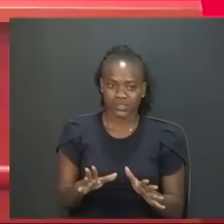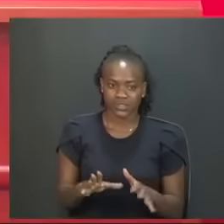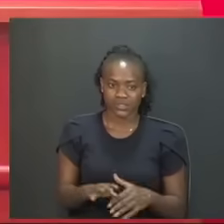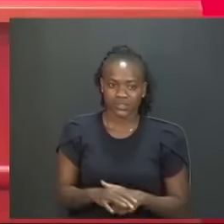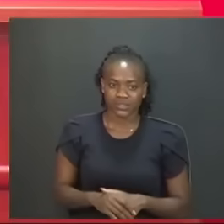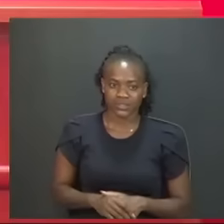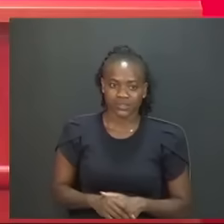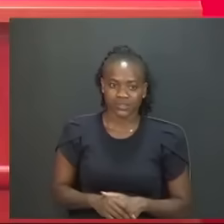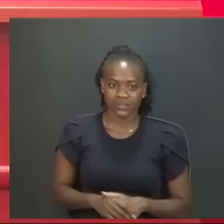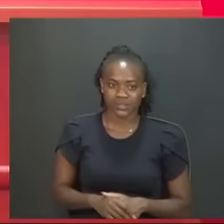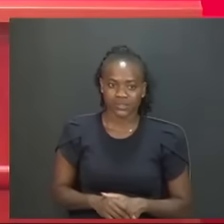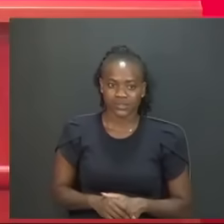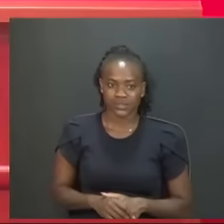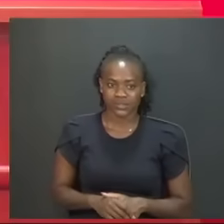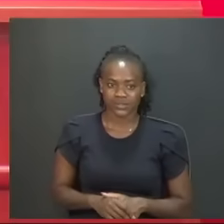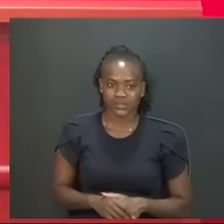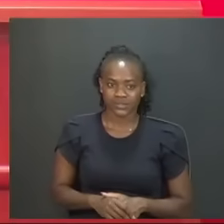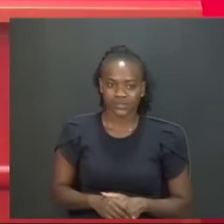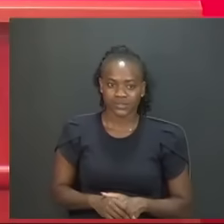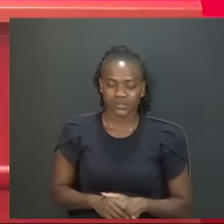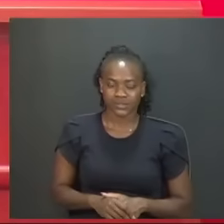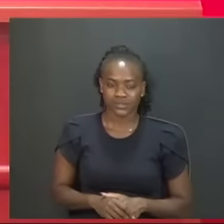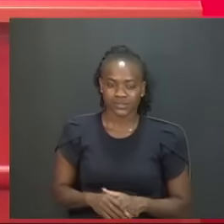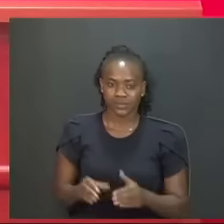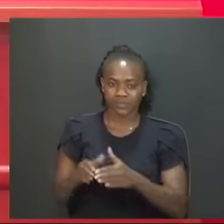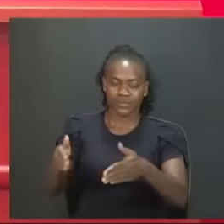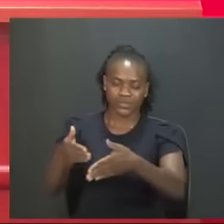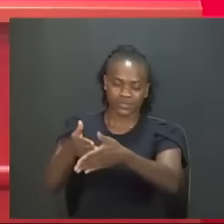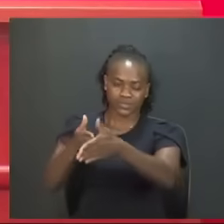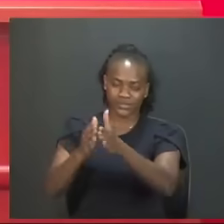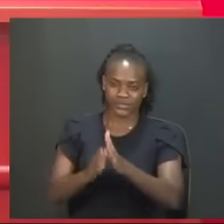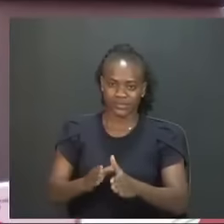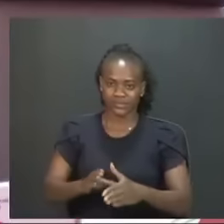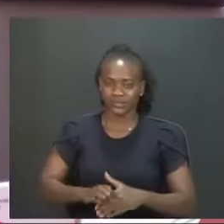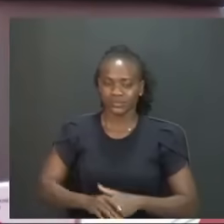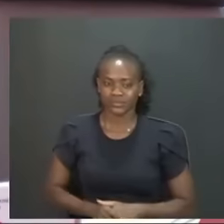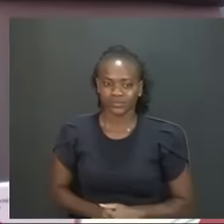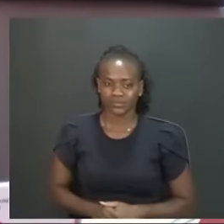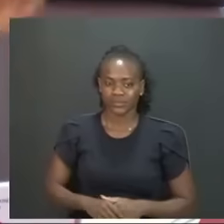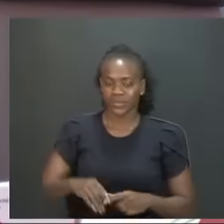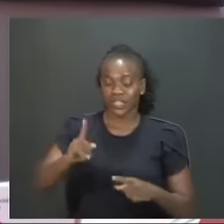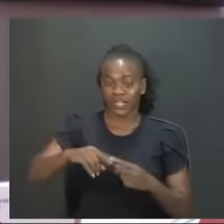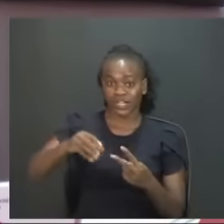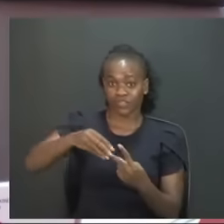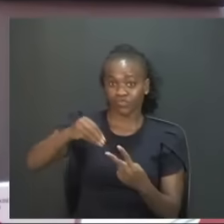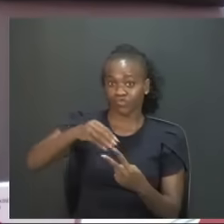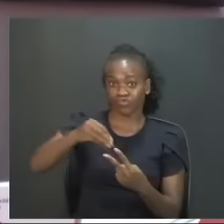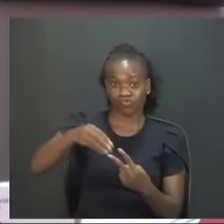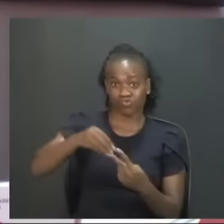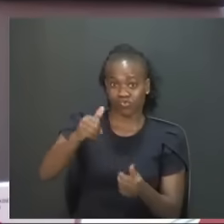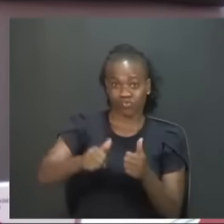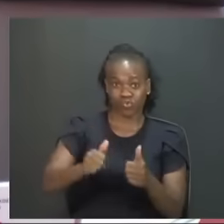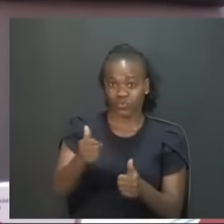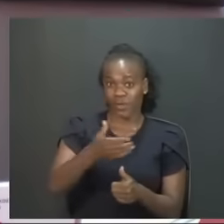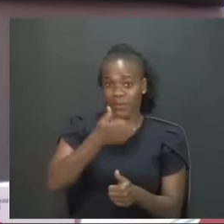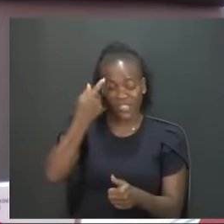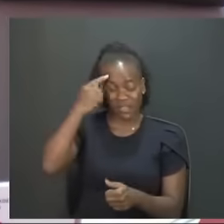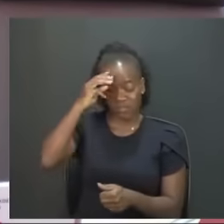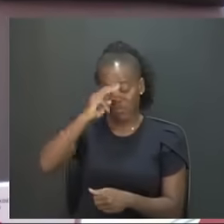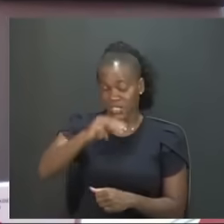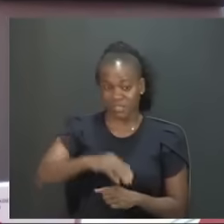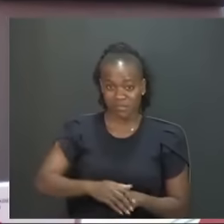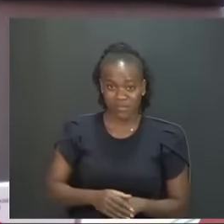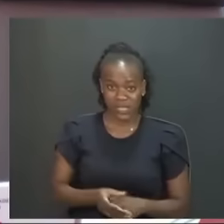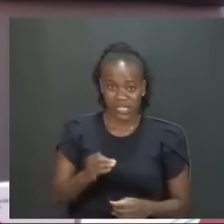on me to make a ruling. The majority leader cannot choose his convenience. When he pleases